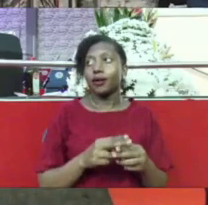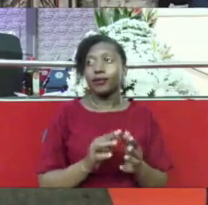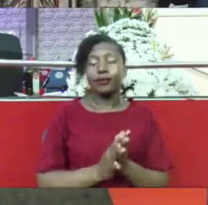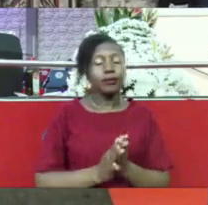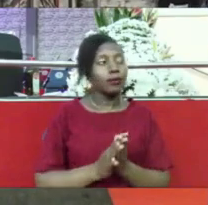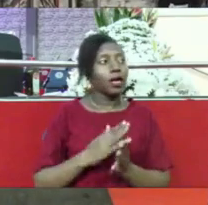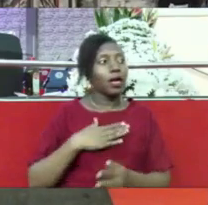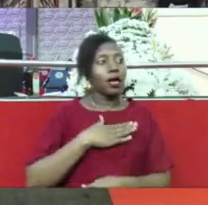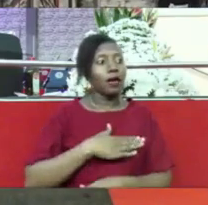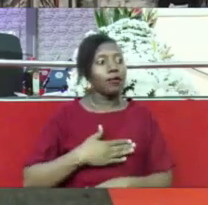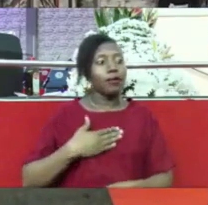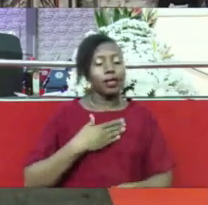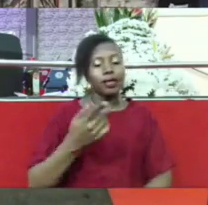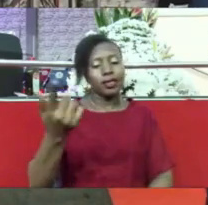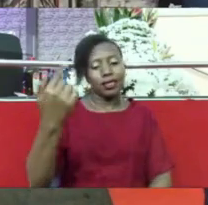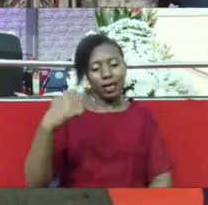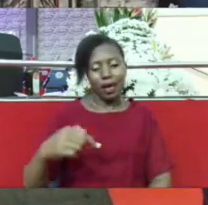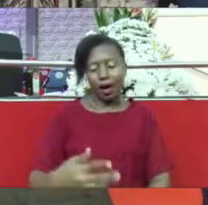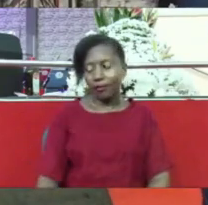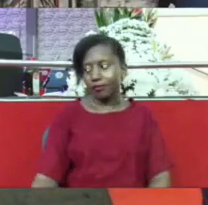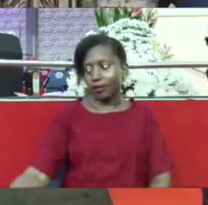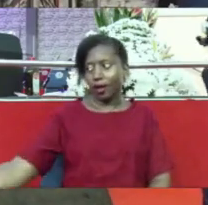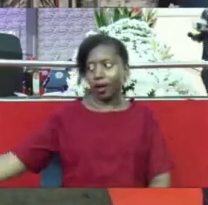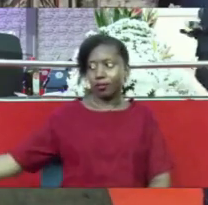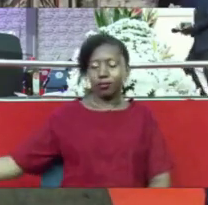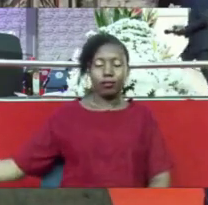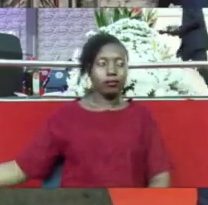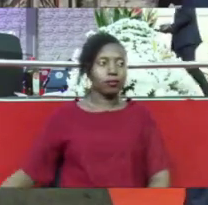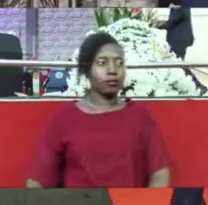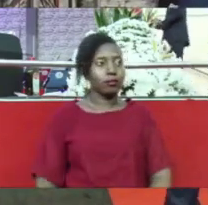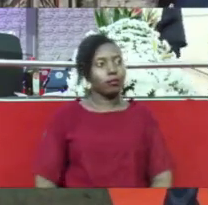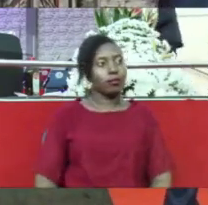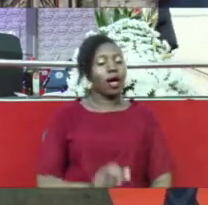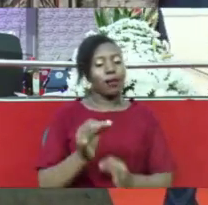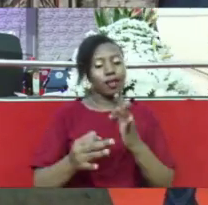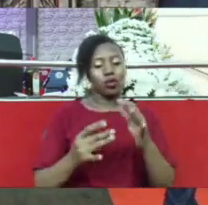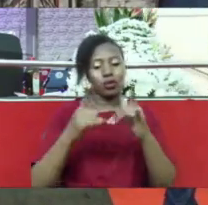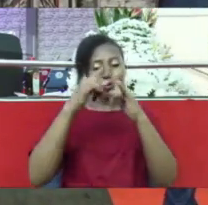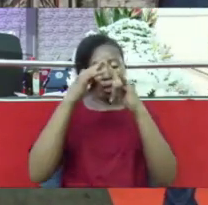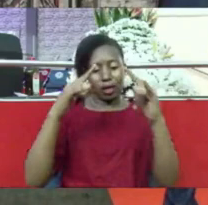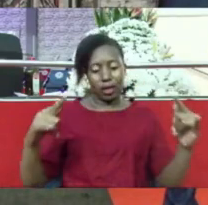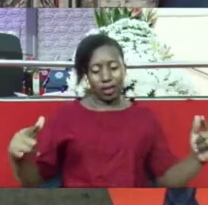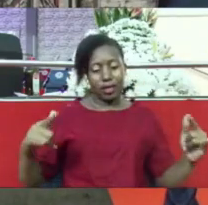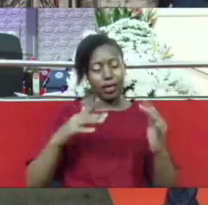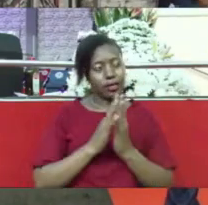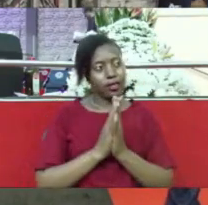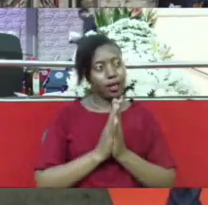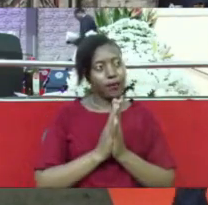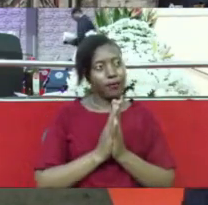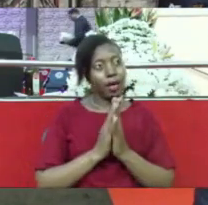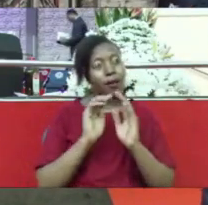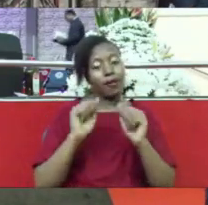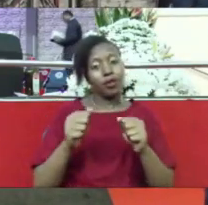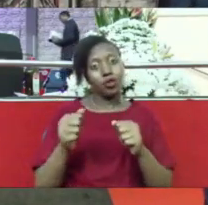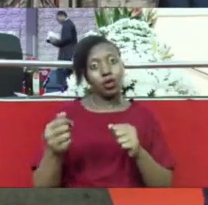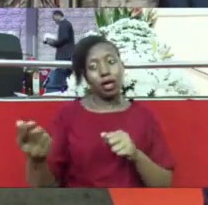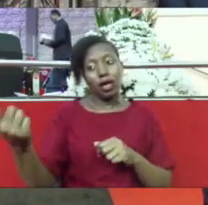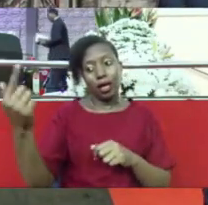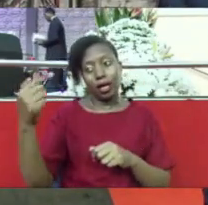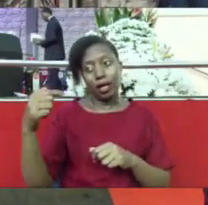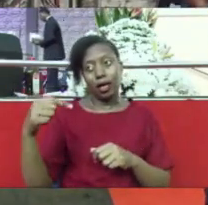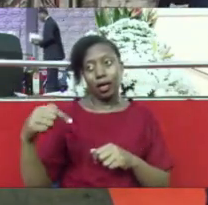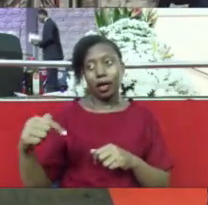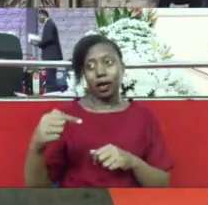Can you please find your way here? Yeah, tafadhali njoo hapa. And those that are in the tent. Na wale ambao wako katika hema. You can find your way in front